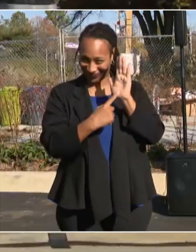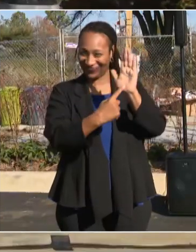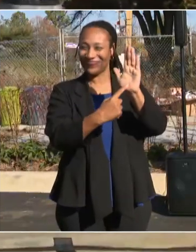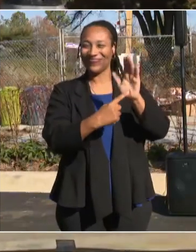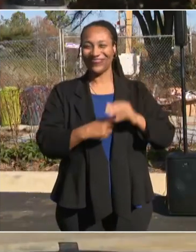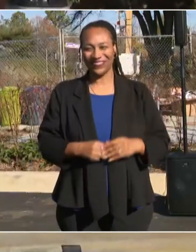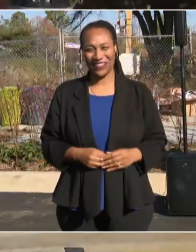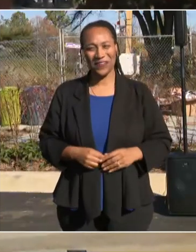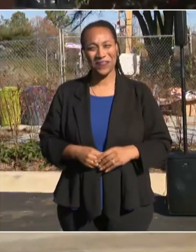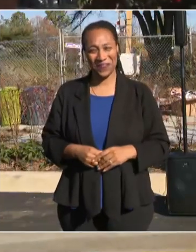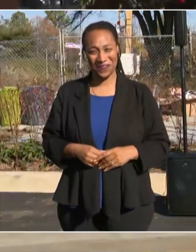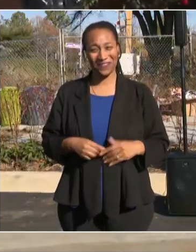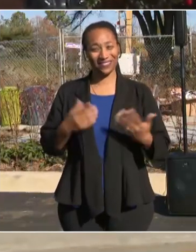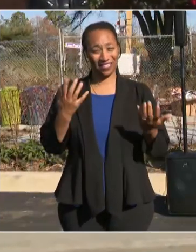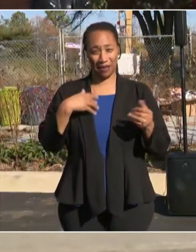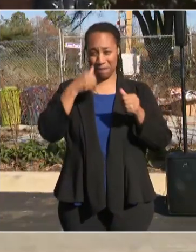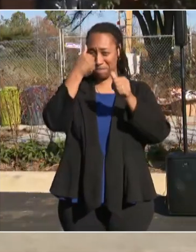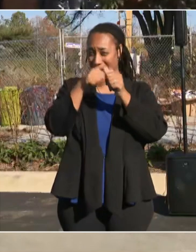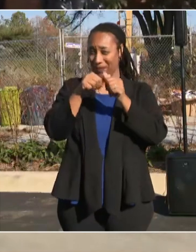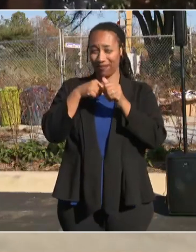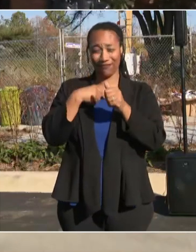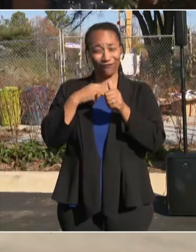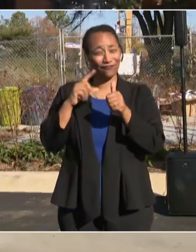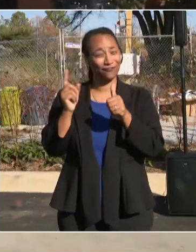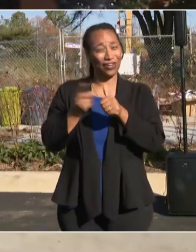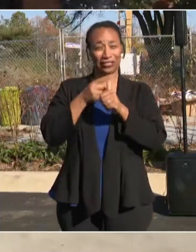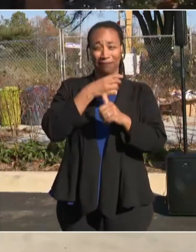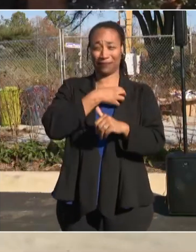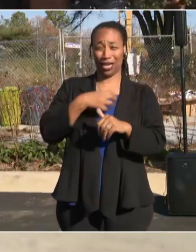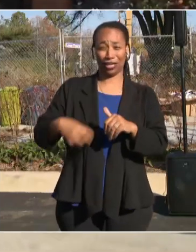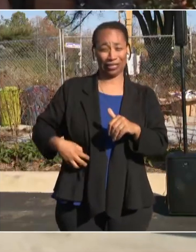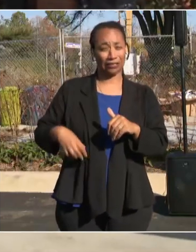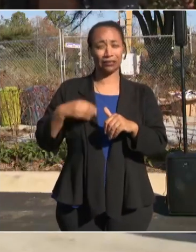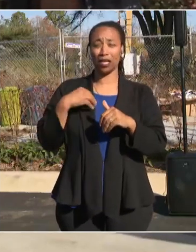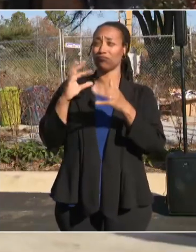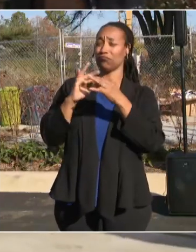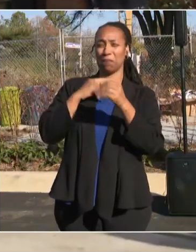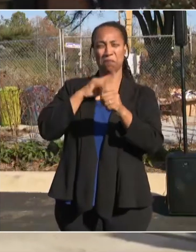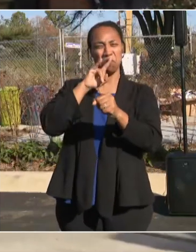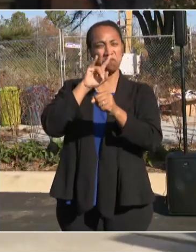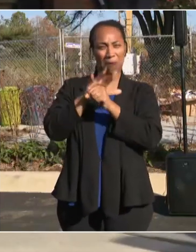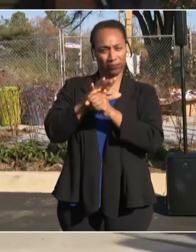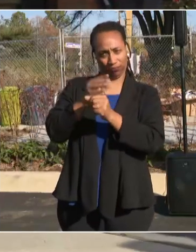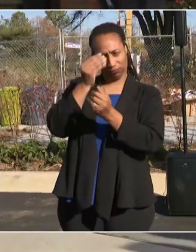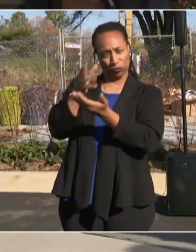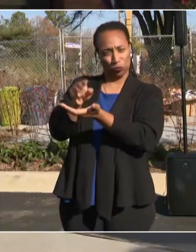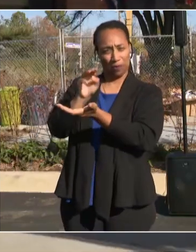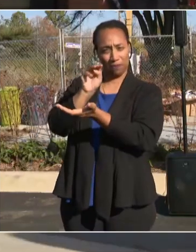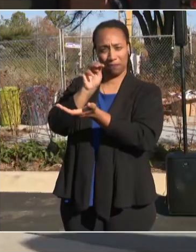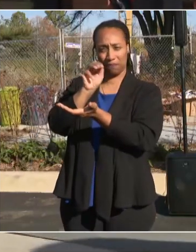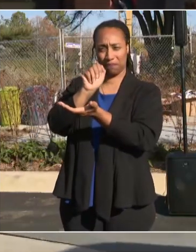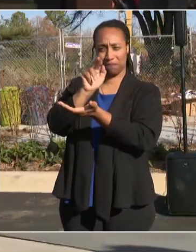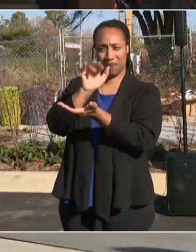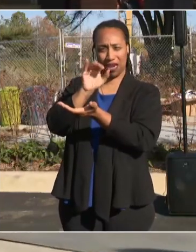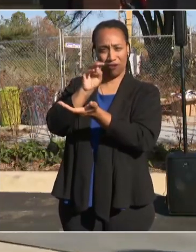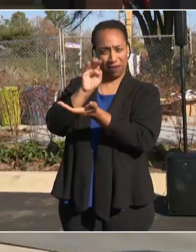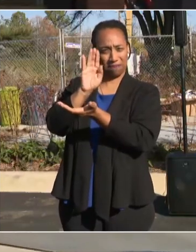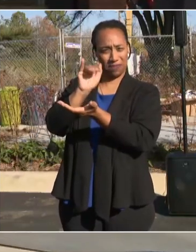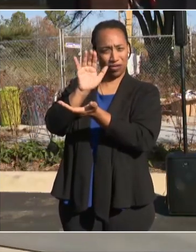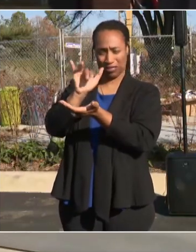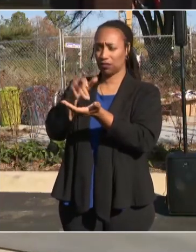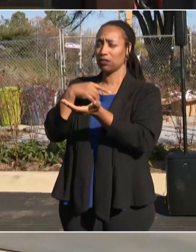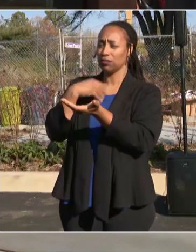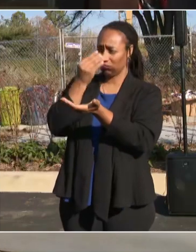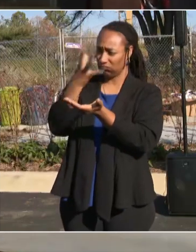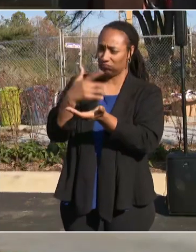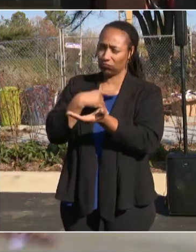my predecessors, including him, were able to do. I didn't make that promise lightly, and I know I stand